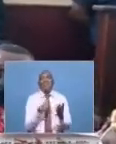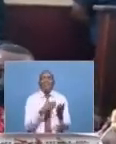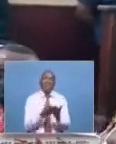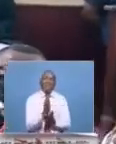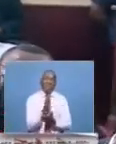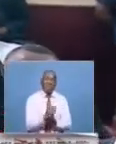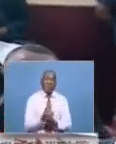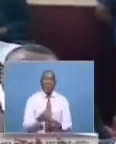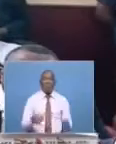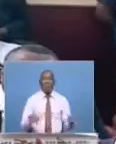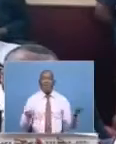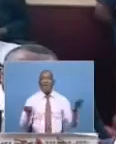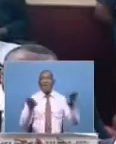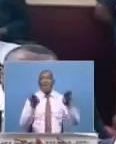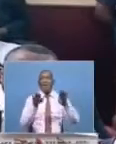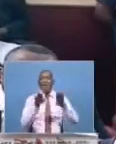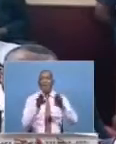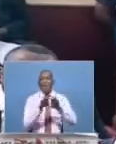even